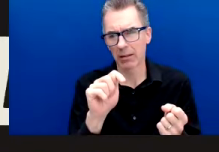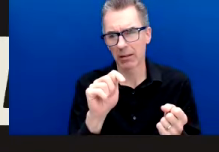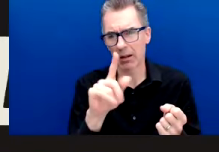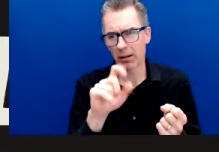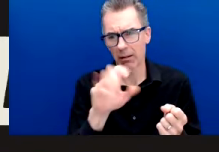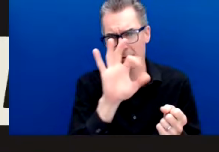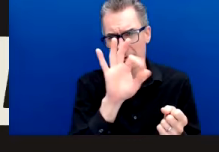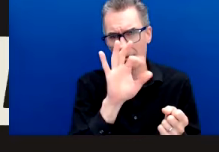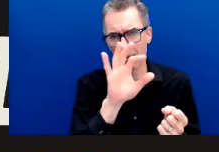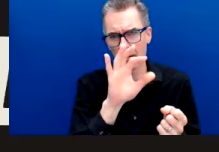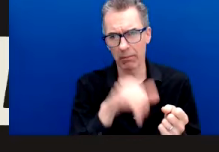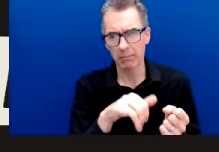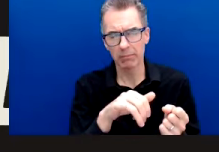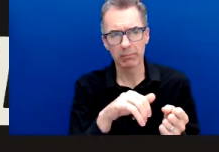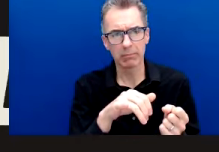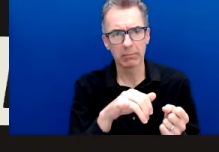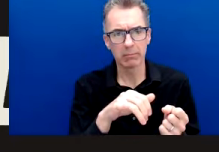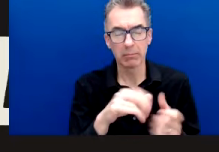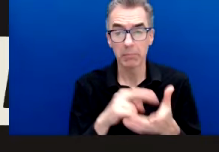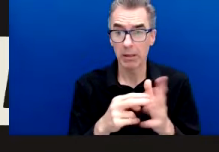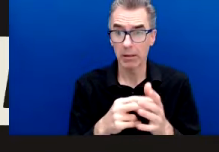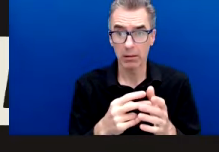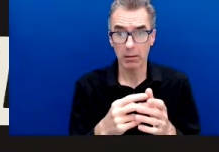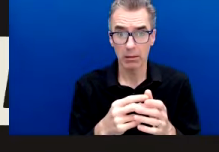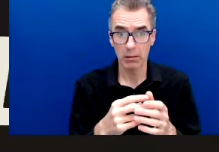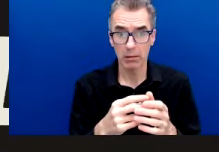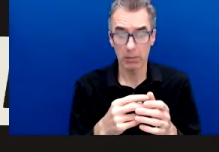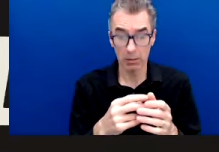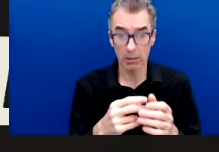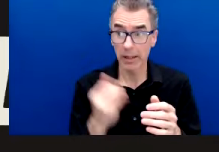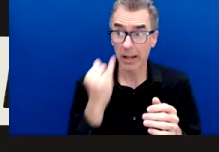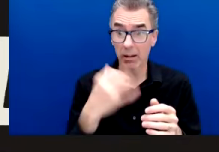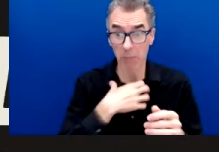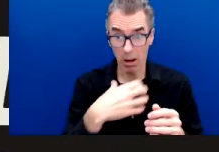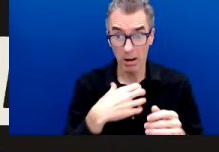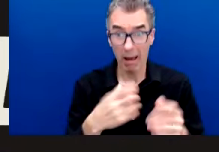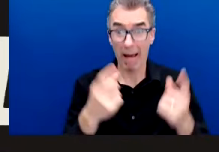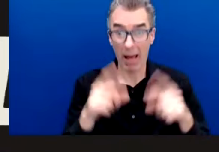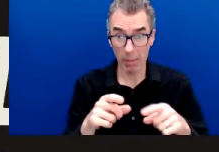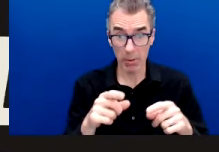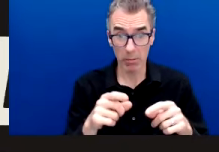present. Each party has the opportunity to cross-examine each other.